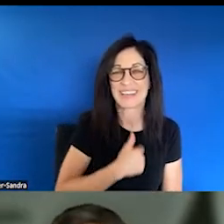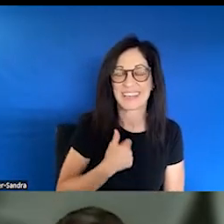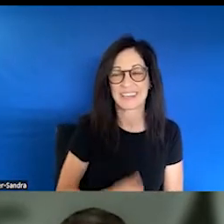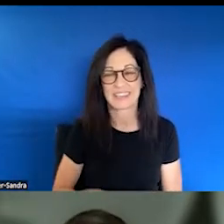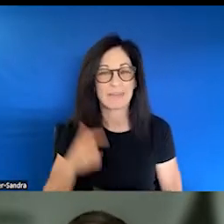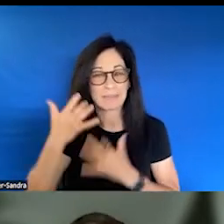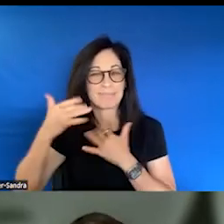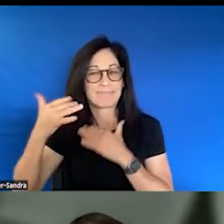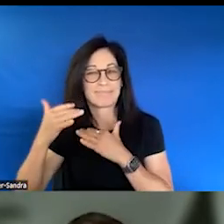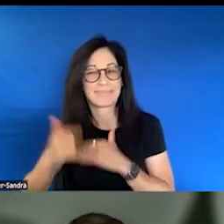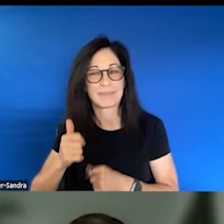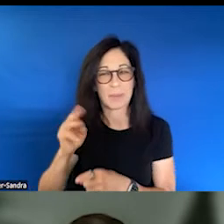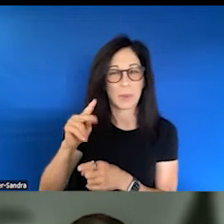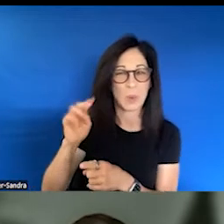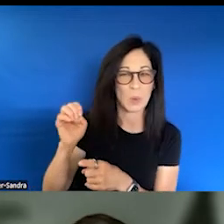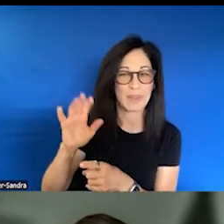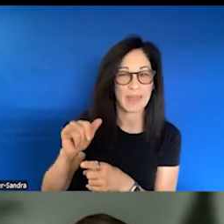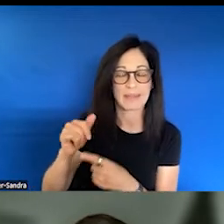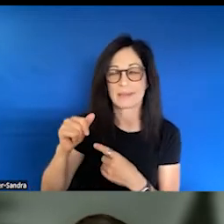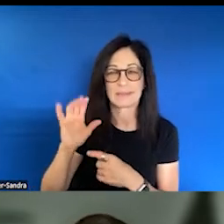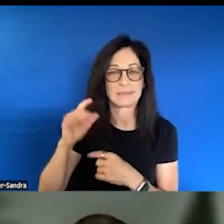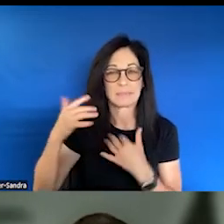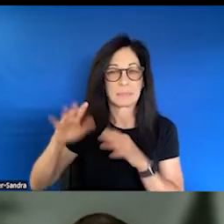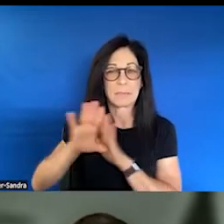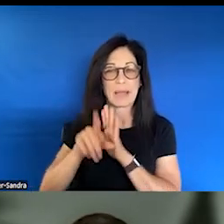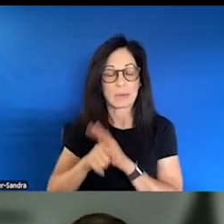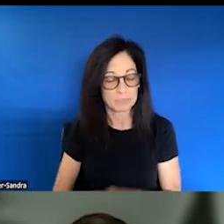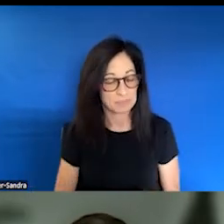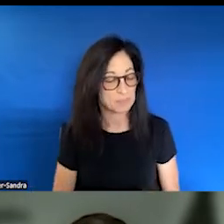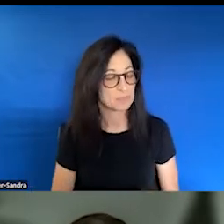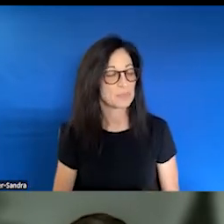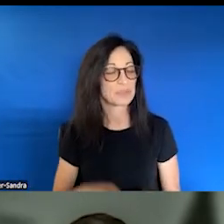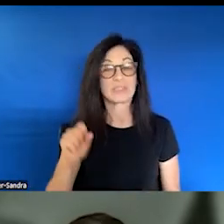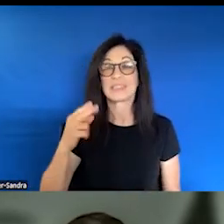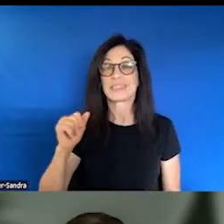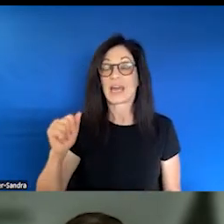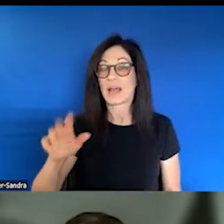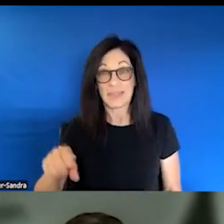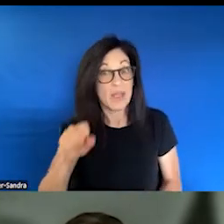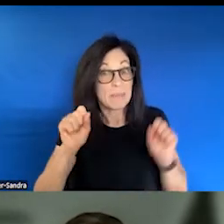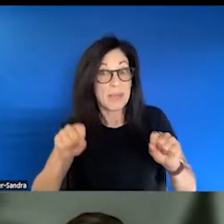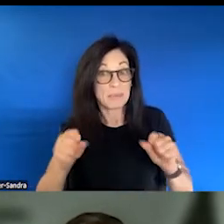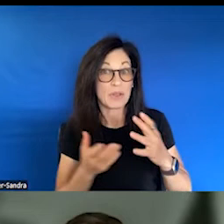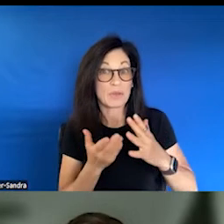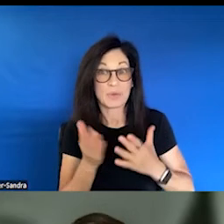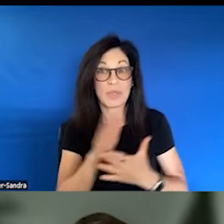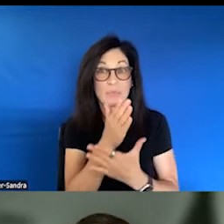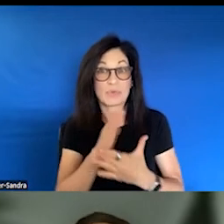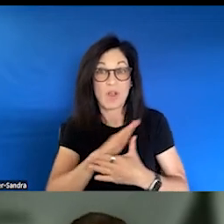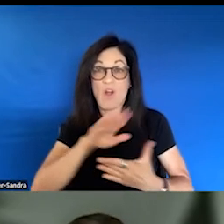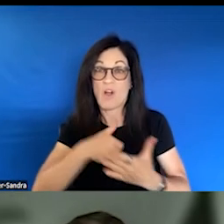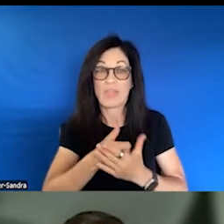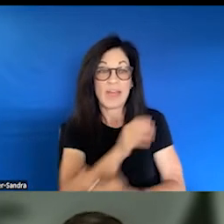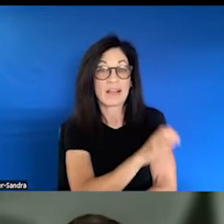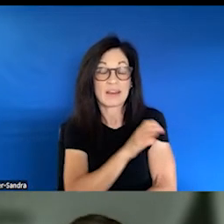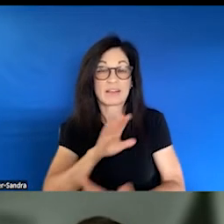Sorry. They're able through the platform to be able to share all that clinical document in real time